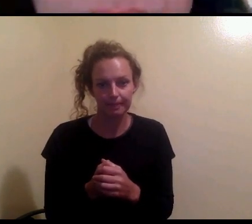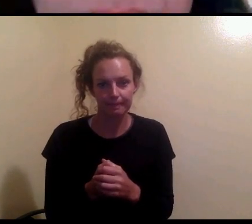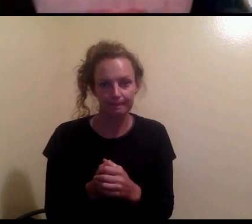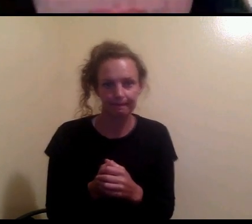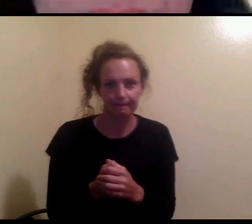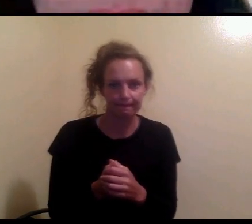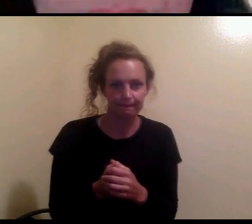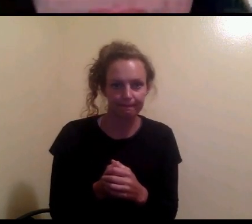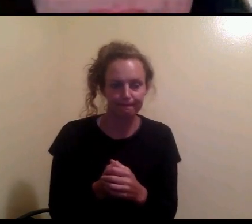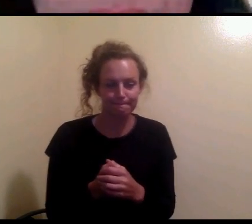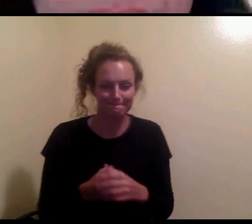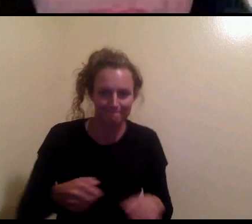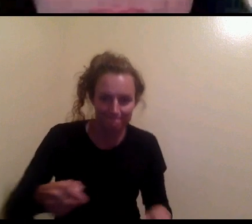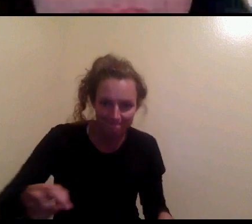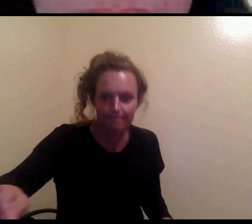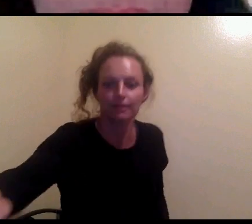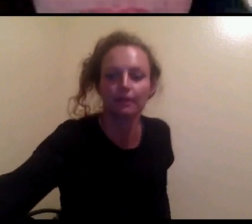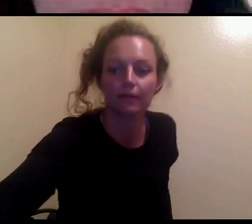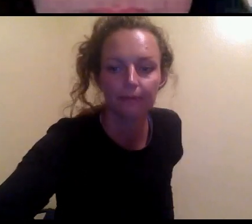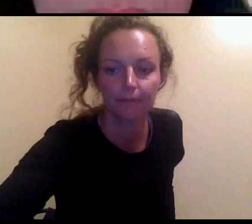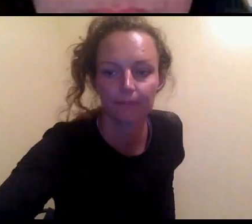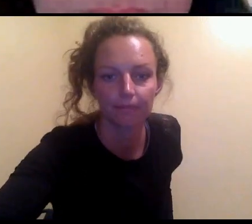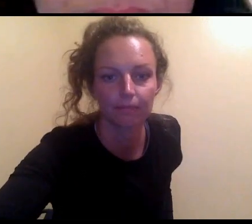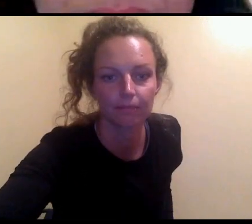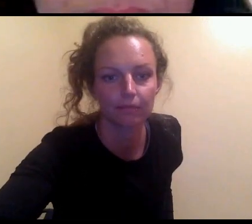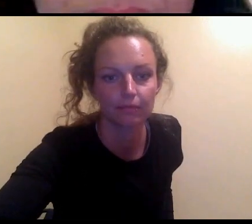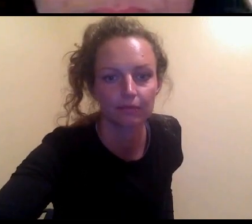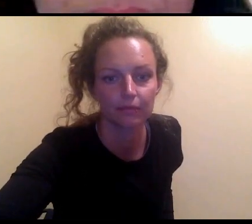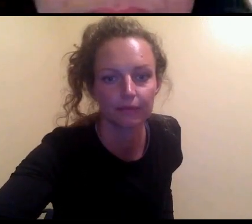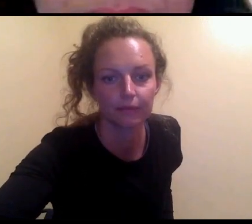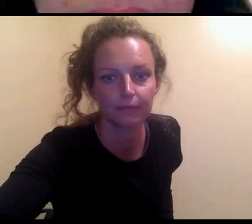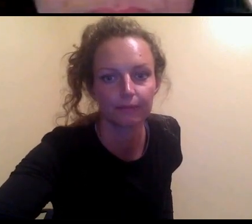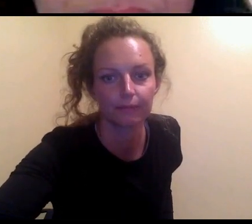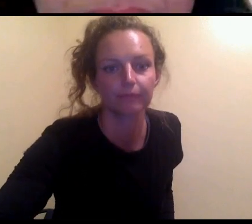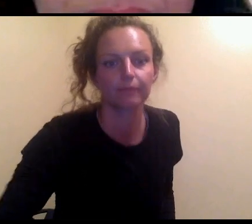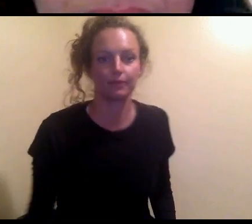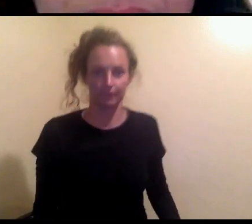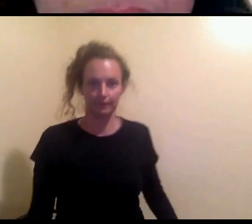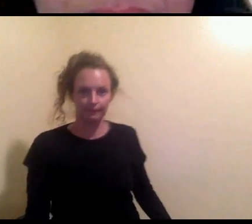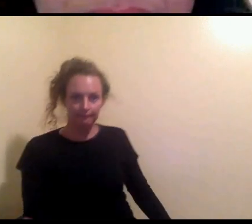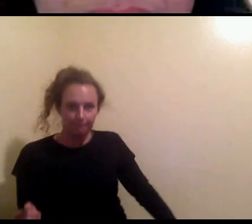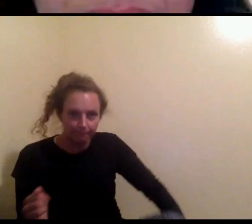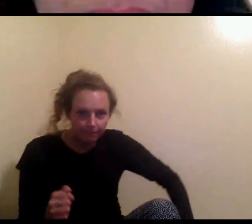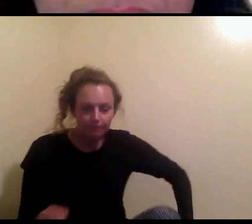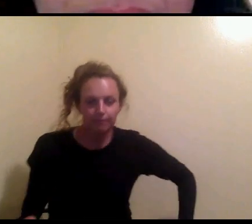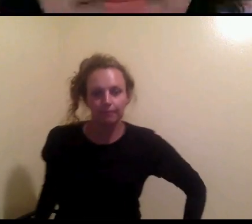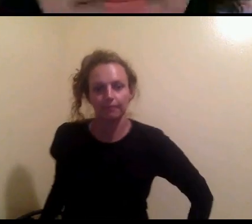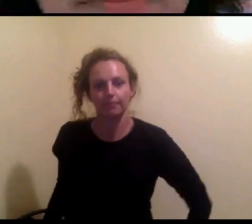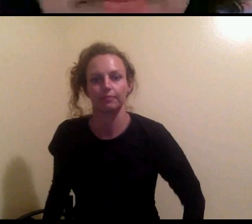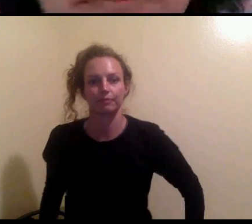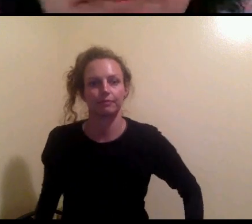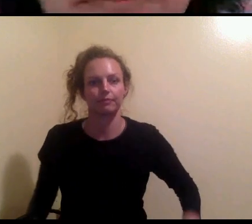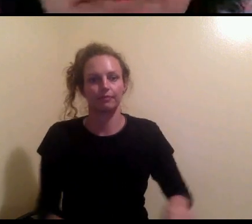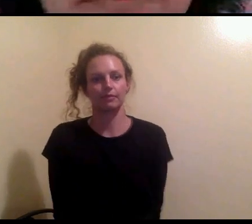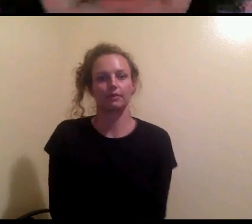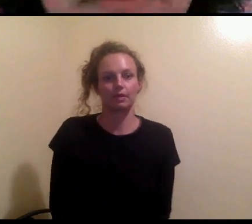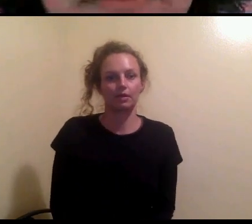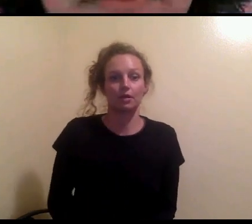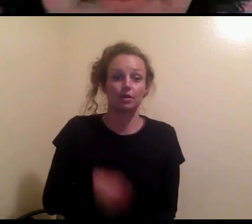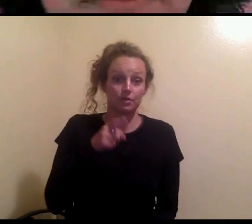implemented. Because what works for US doesn't work for India. What works for UK doesn't work for Indonesia.